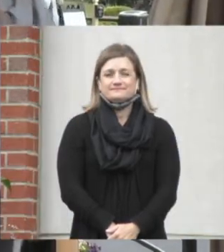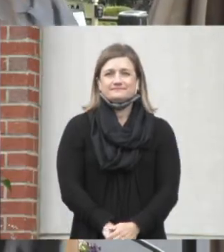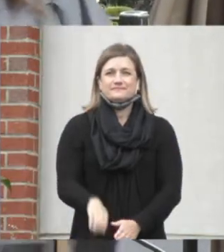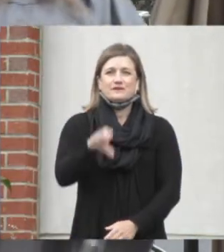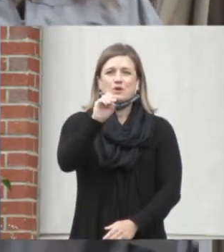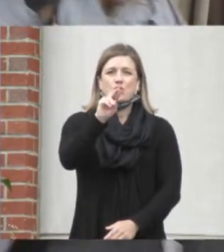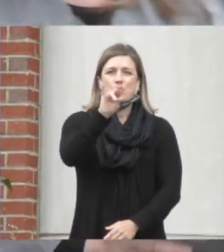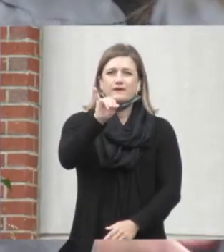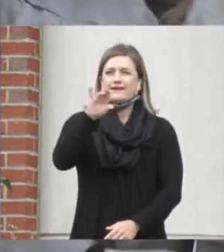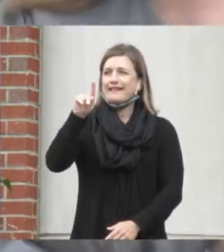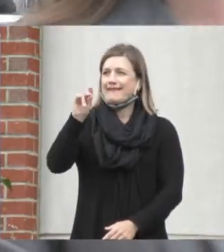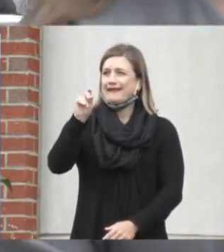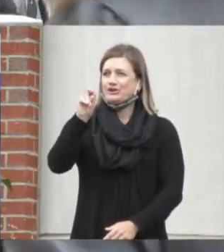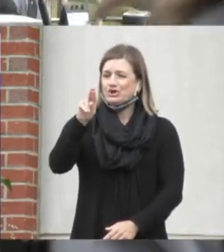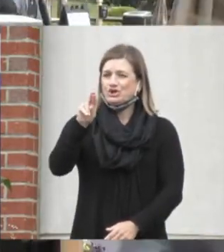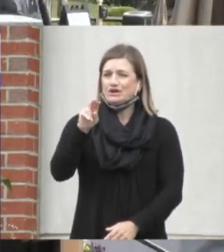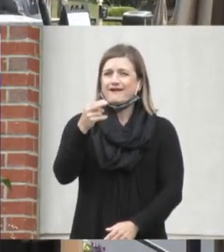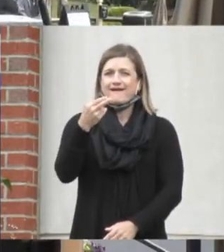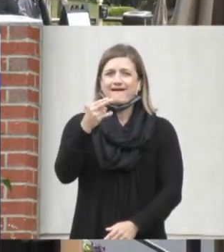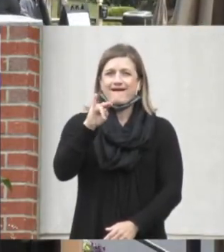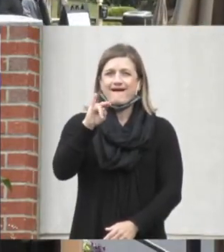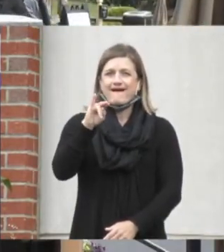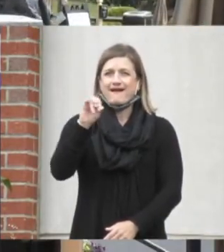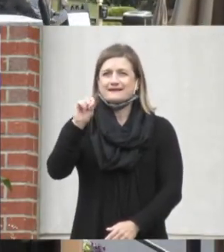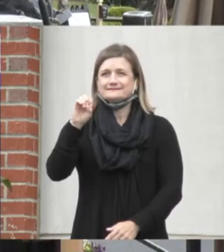Corey Kleinard, High Set.